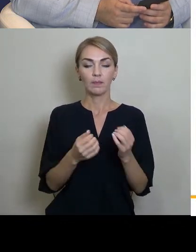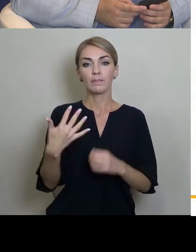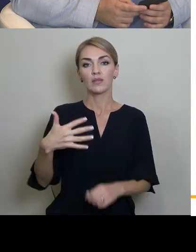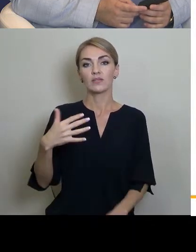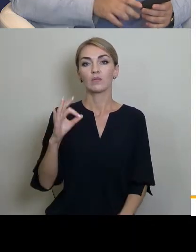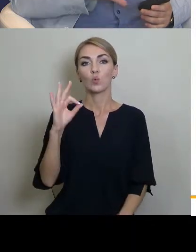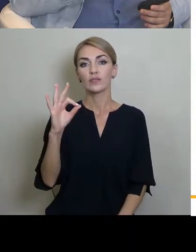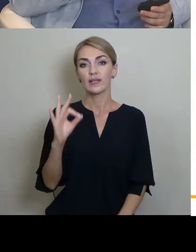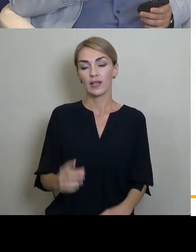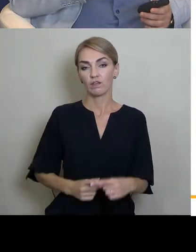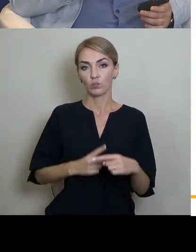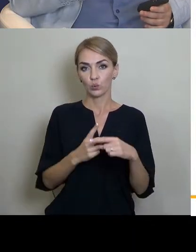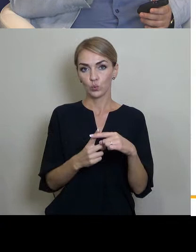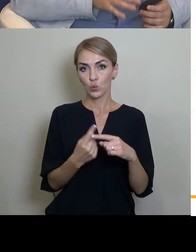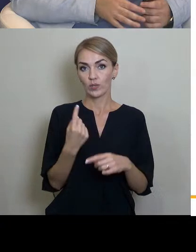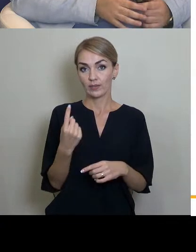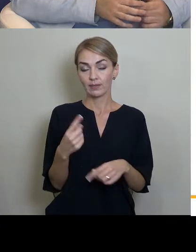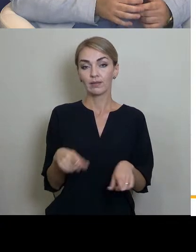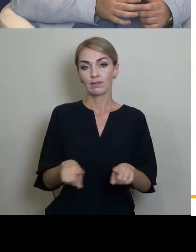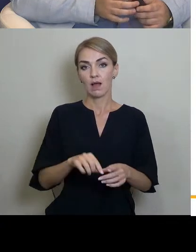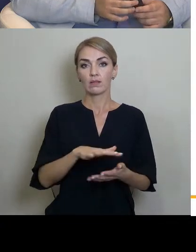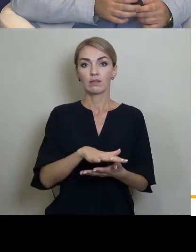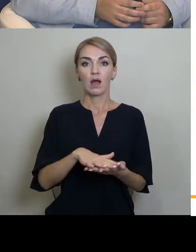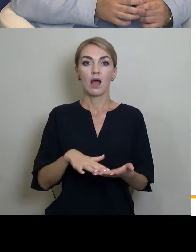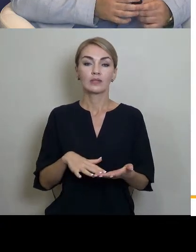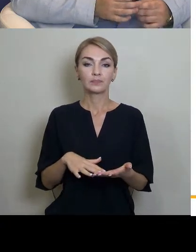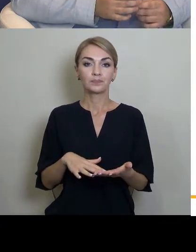received 50% plus 1